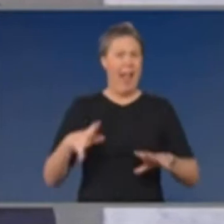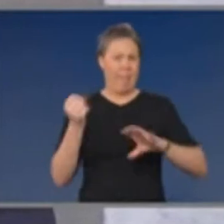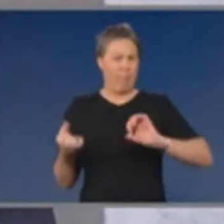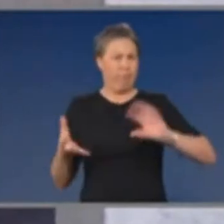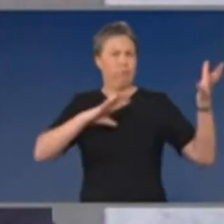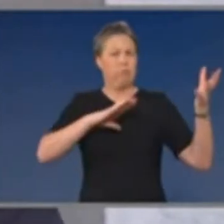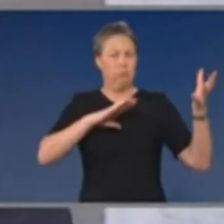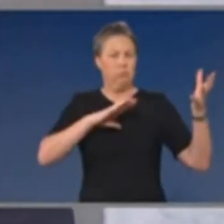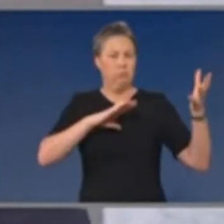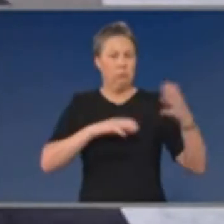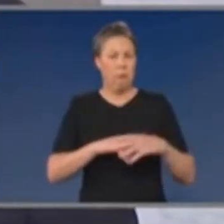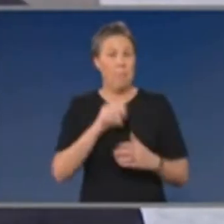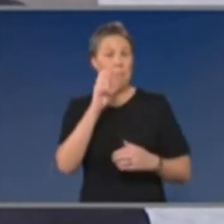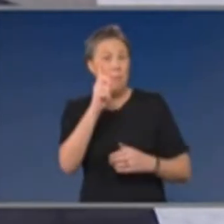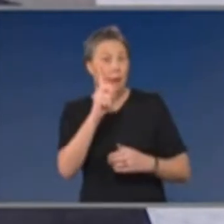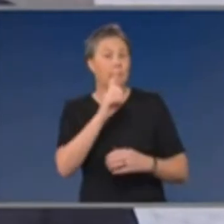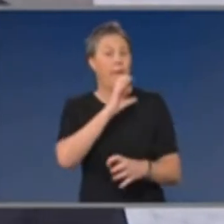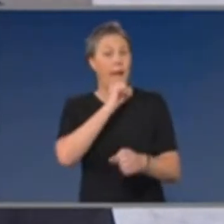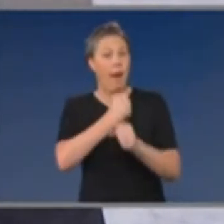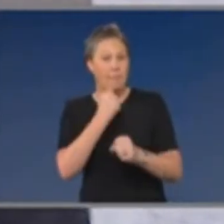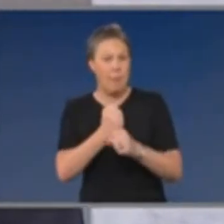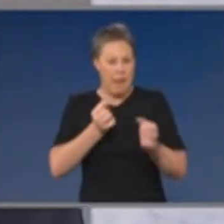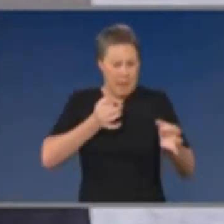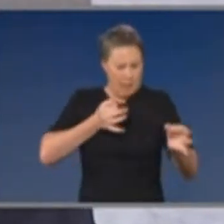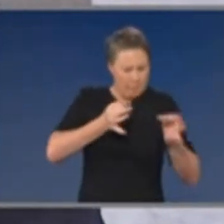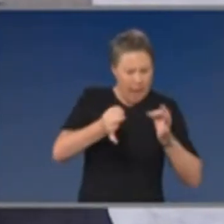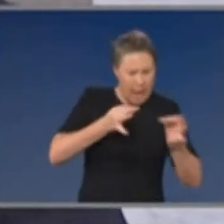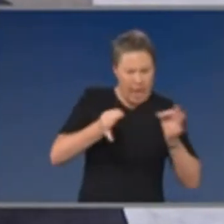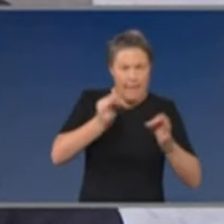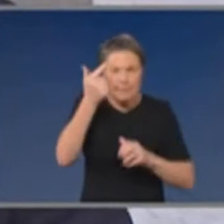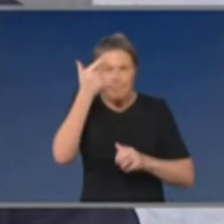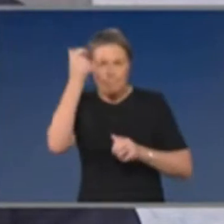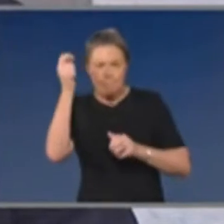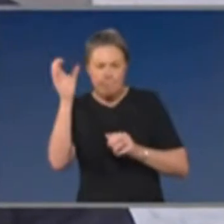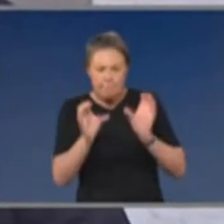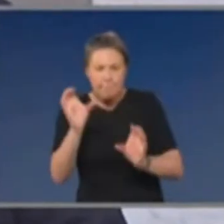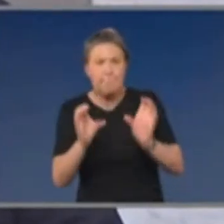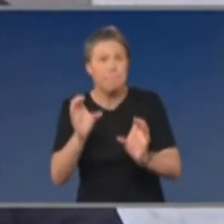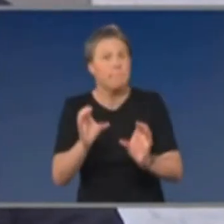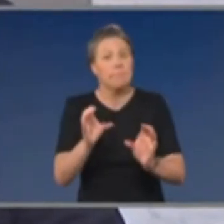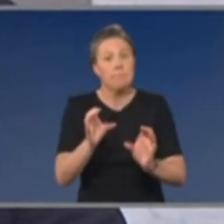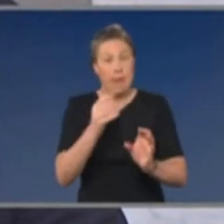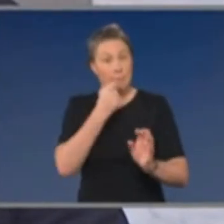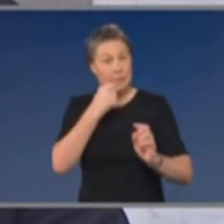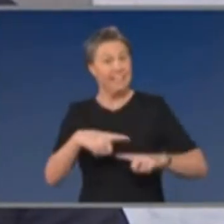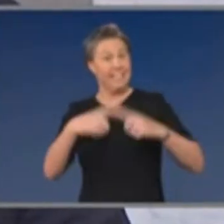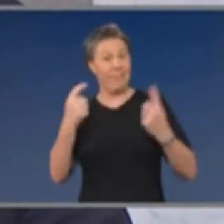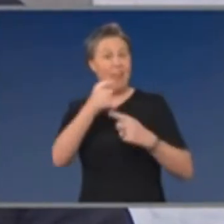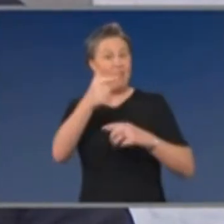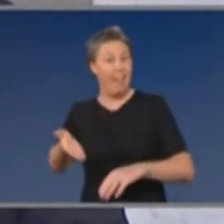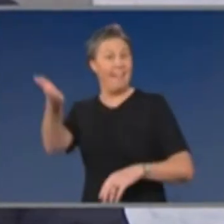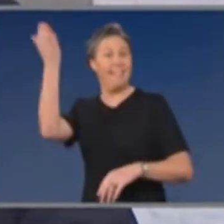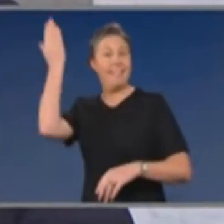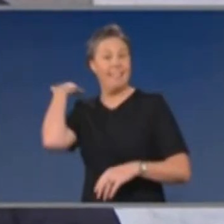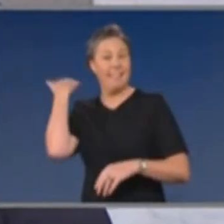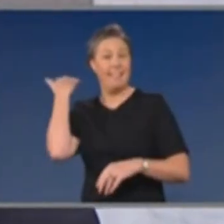responses, both in our thinking and the measures that we've delivered, have certainly not been ordinary. We